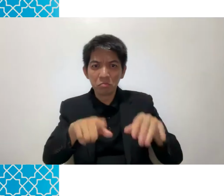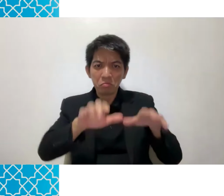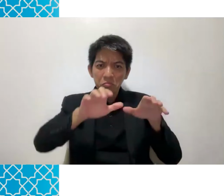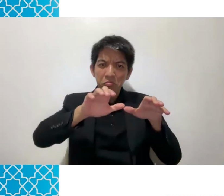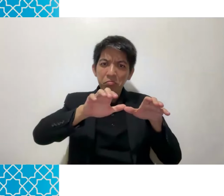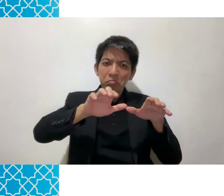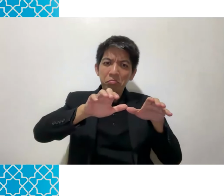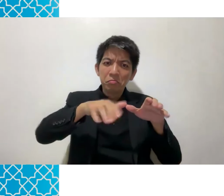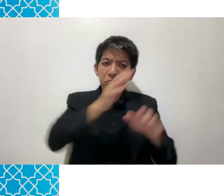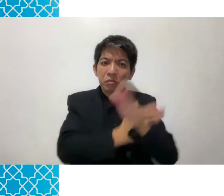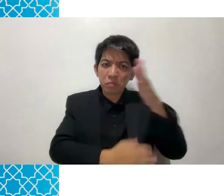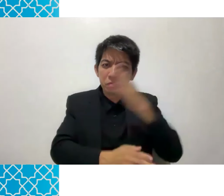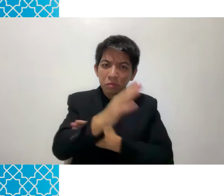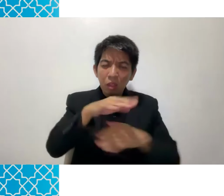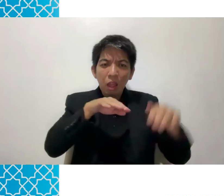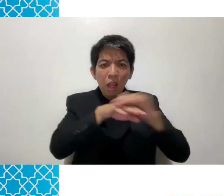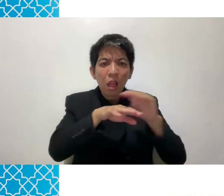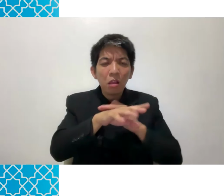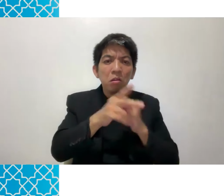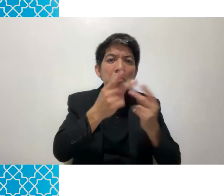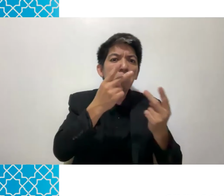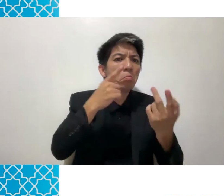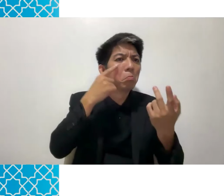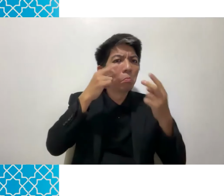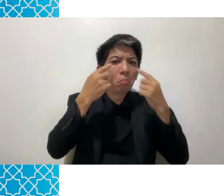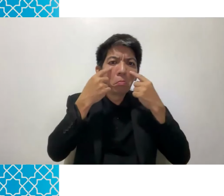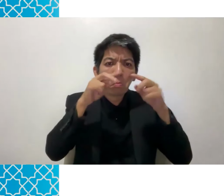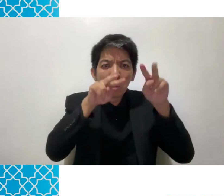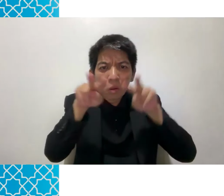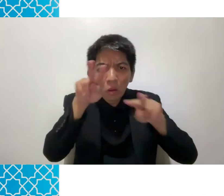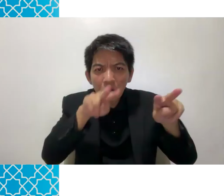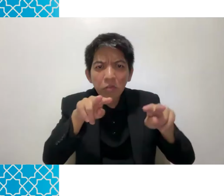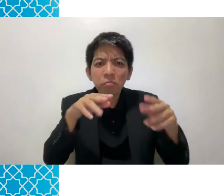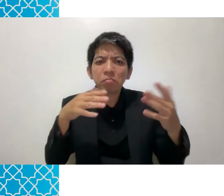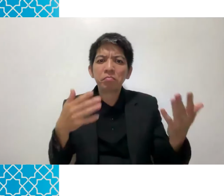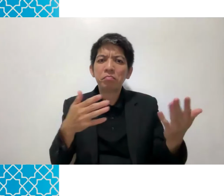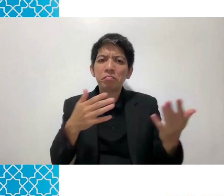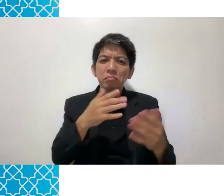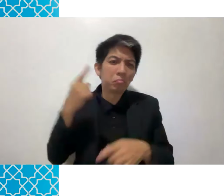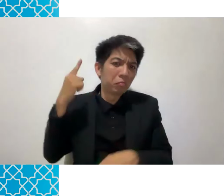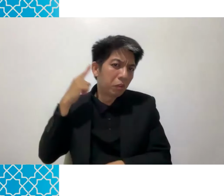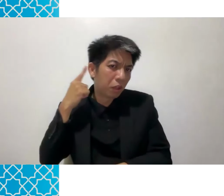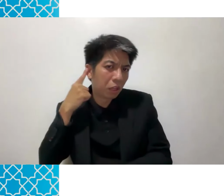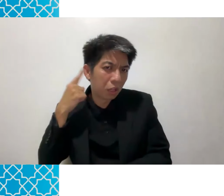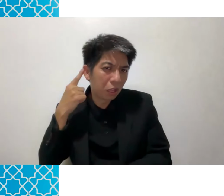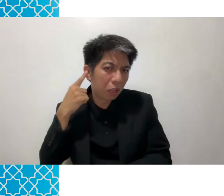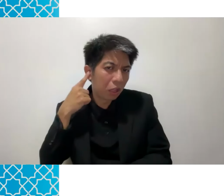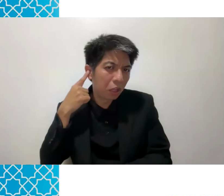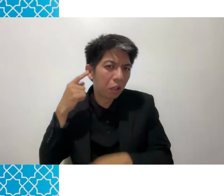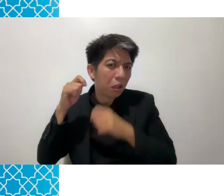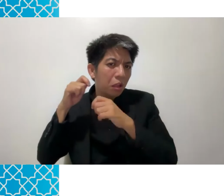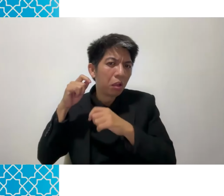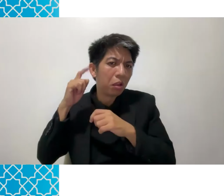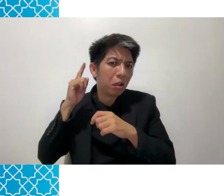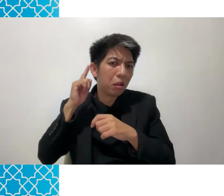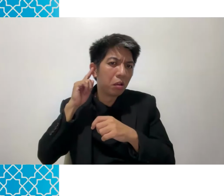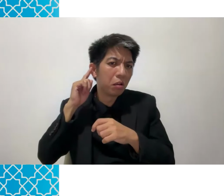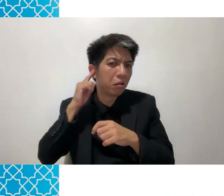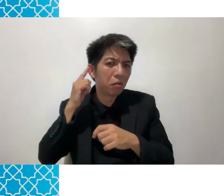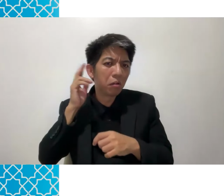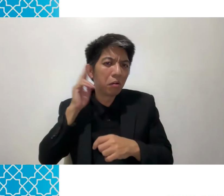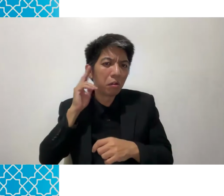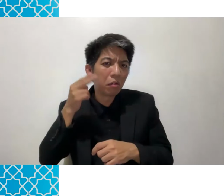or audio impaired. So if you would like to comment or integrate that answer into your final statement, you are